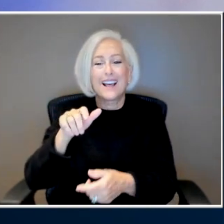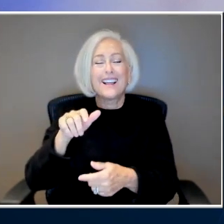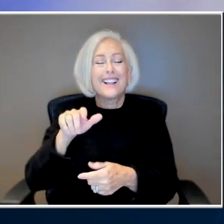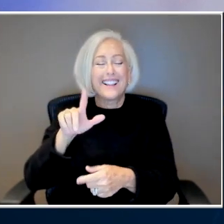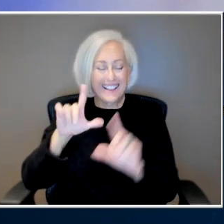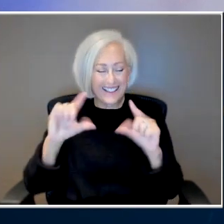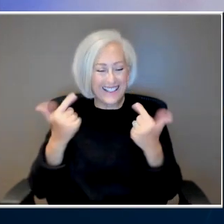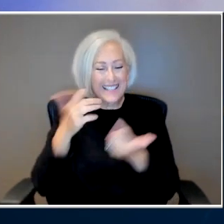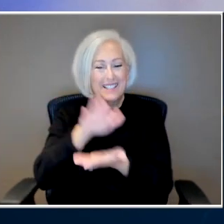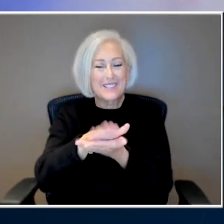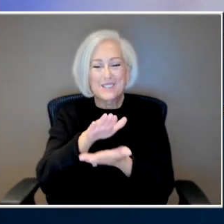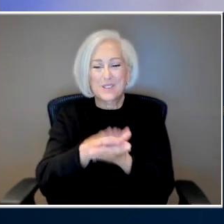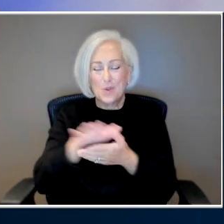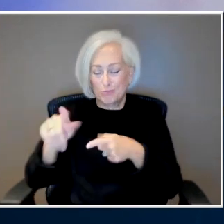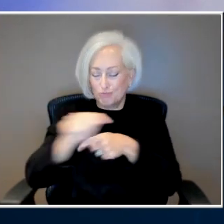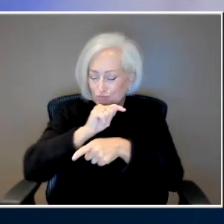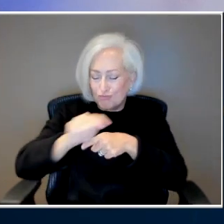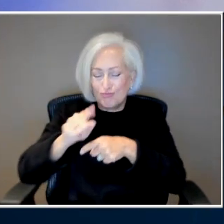good man.